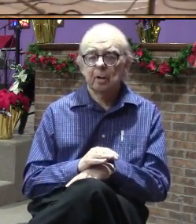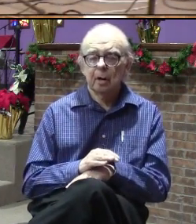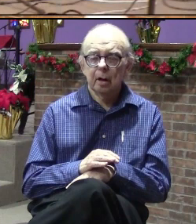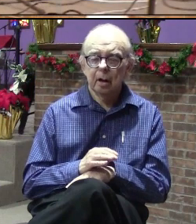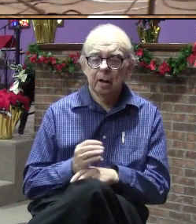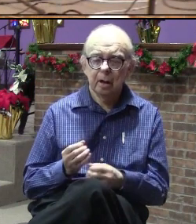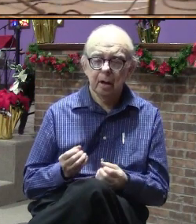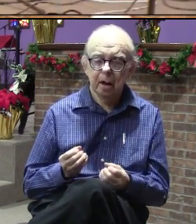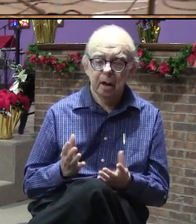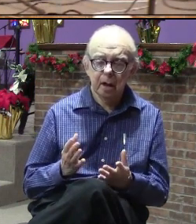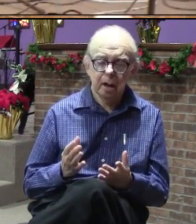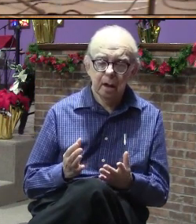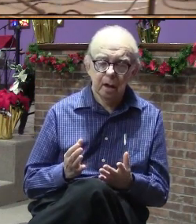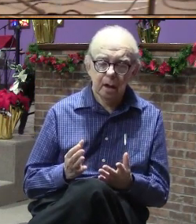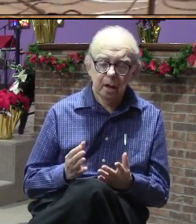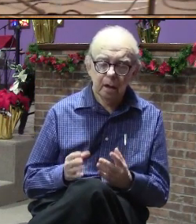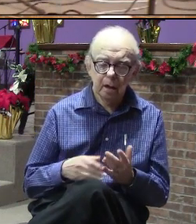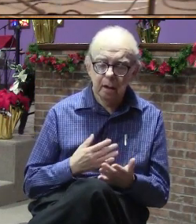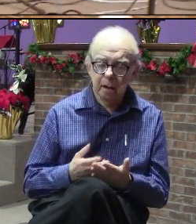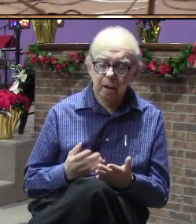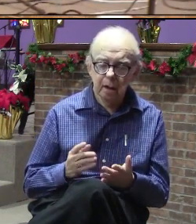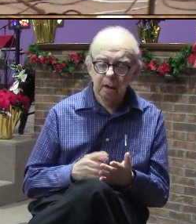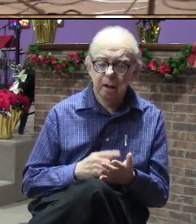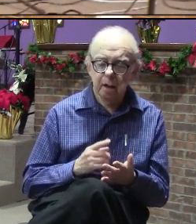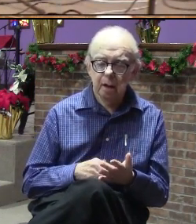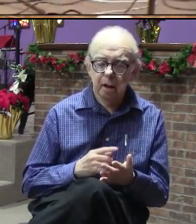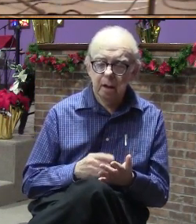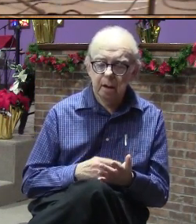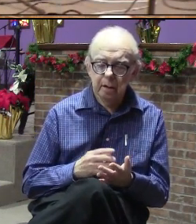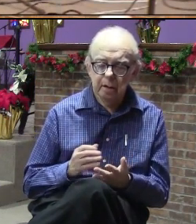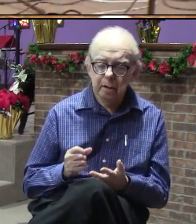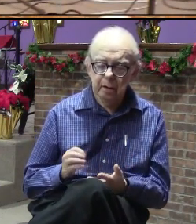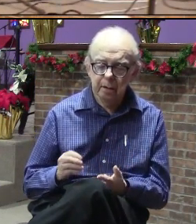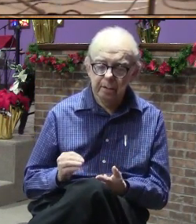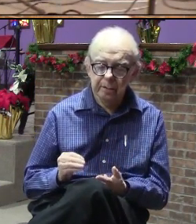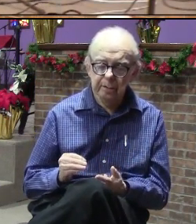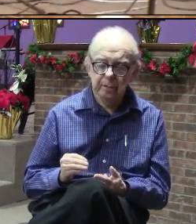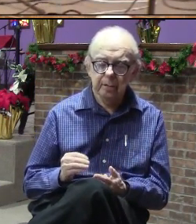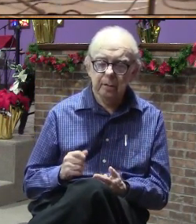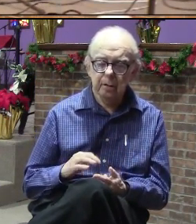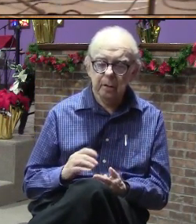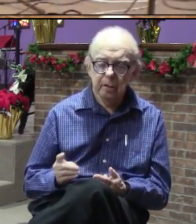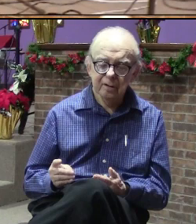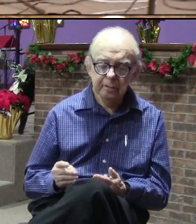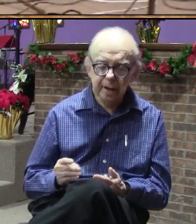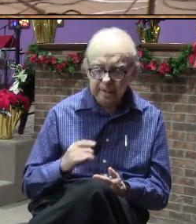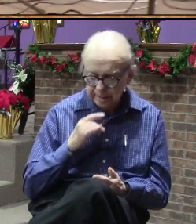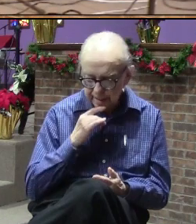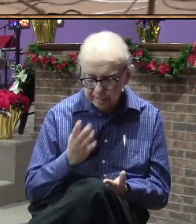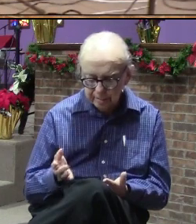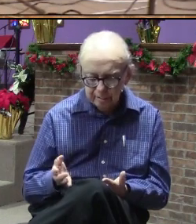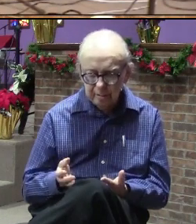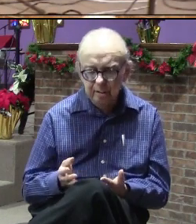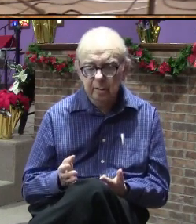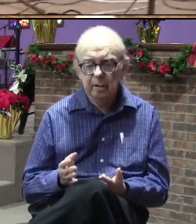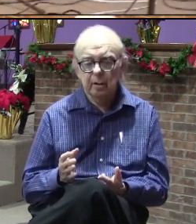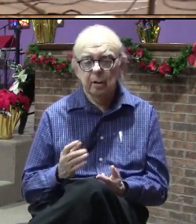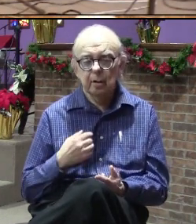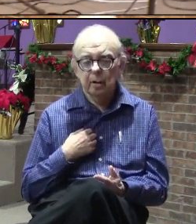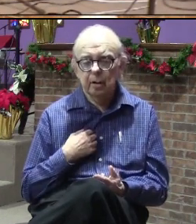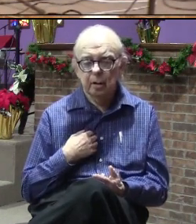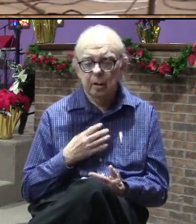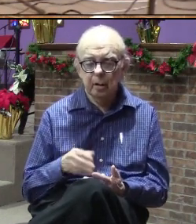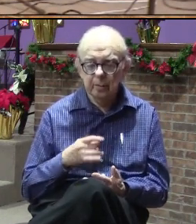as all the times the kids do. Sometimes some of the grandkids aren't make it, they're working or they're out of town or this, but we have all